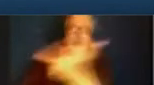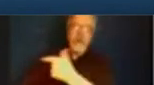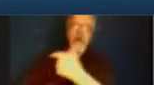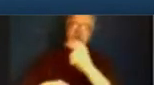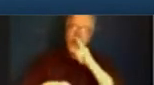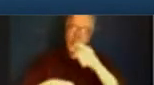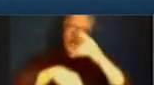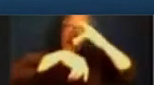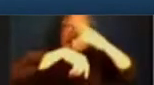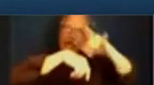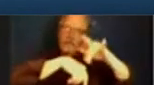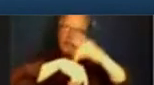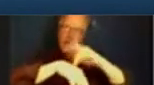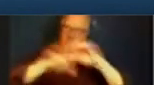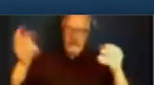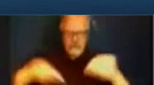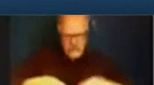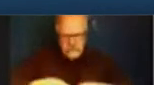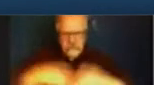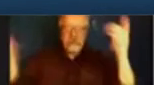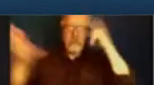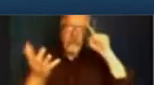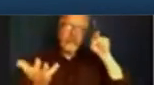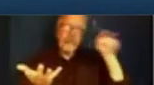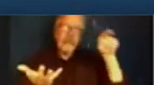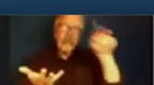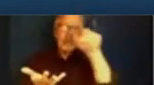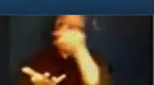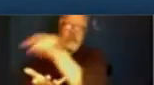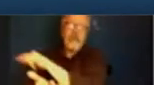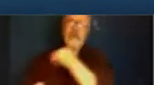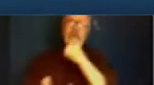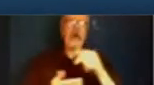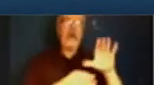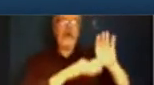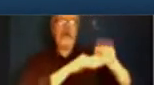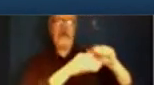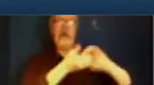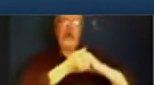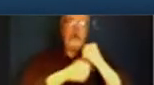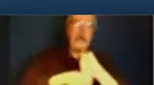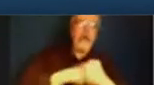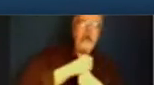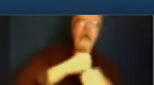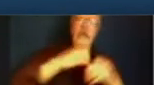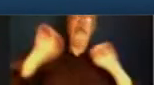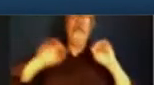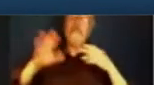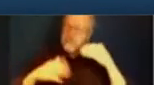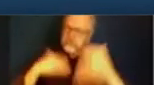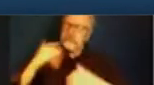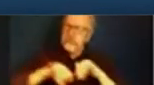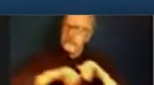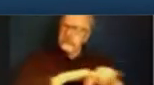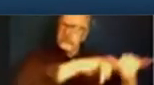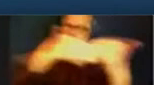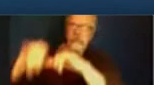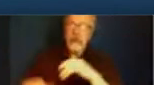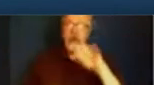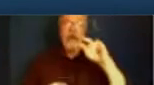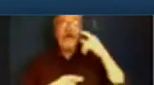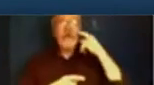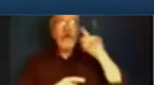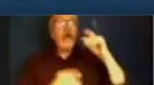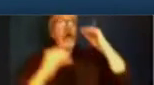and community members who need them. As the governor mentioned, for adult sizes and even now children sizes,